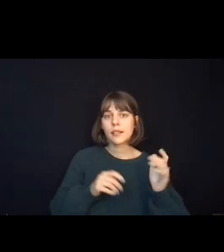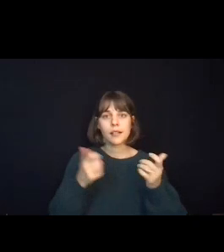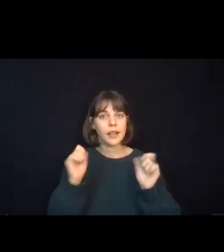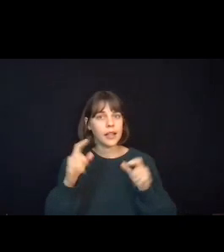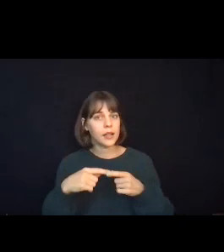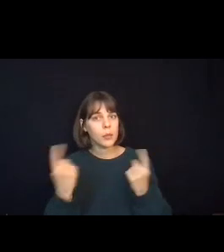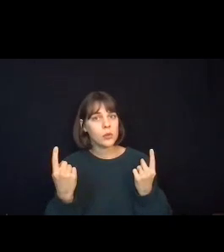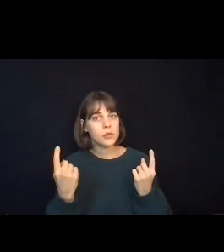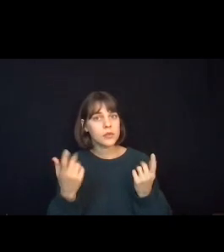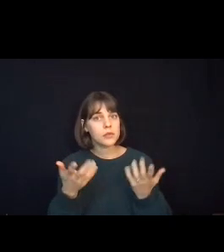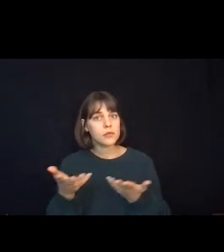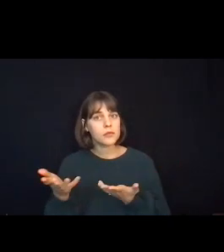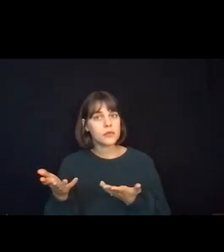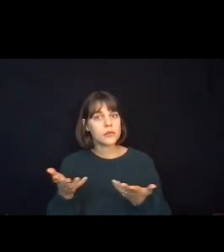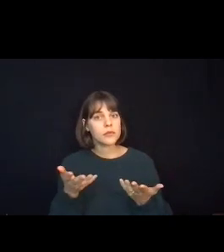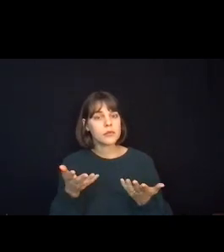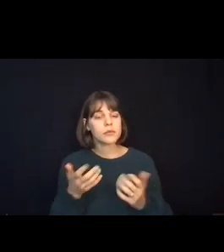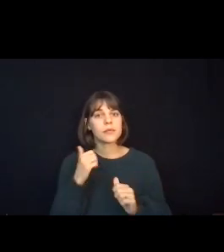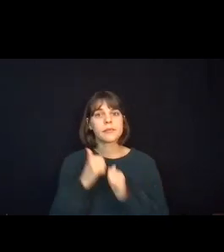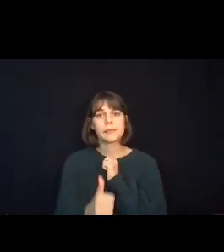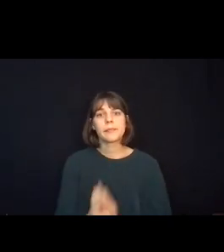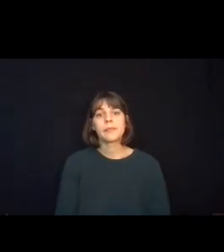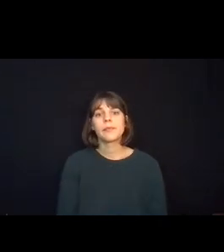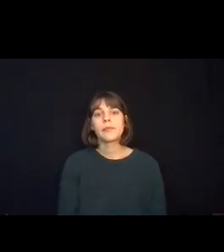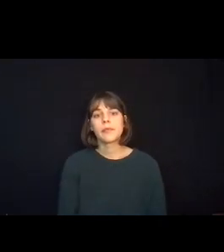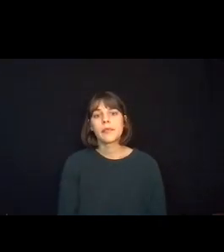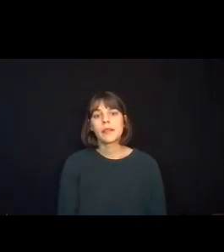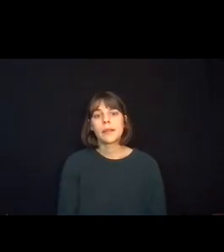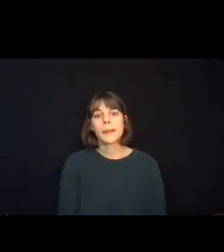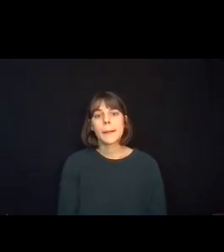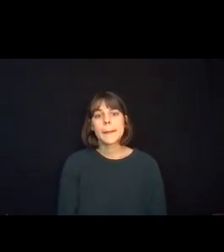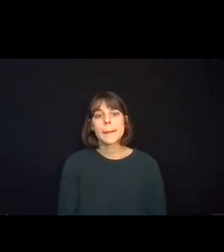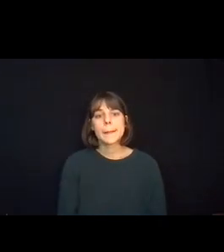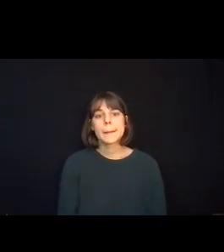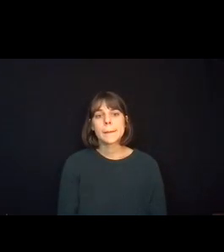Any opposed? Motion carries.